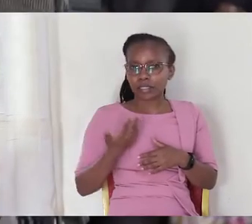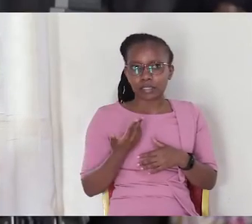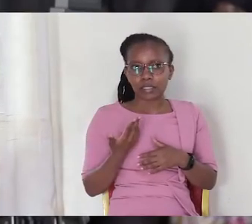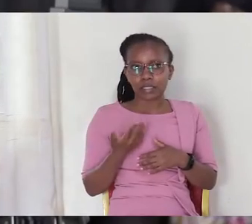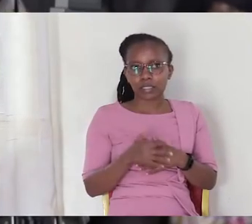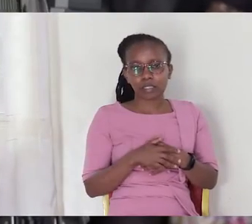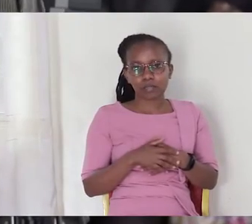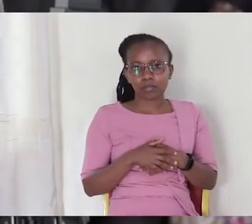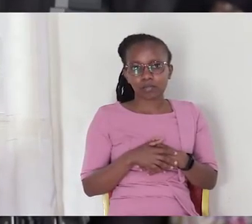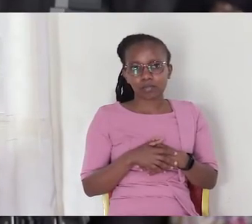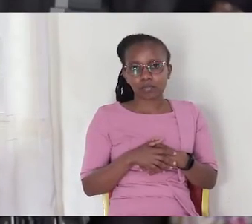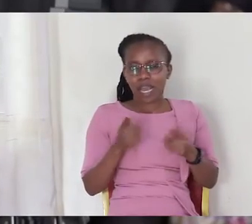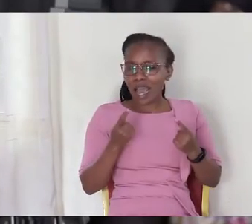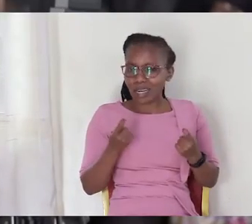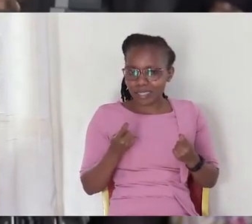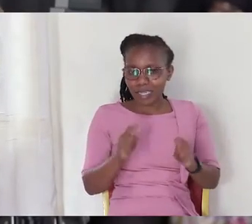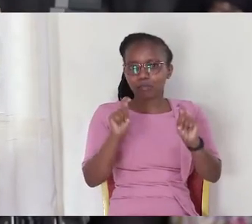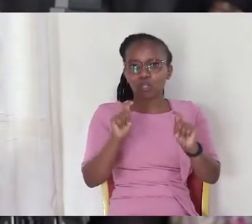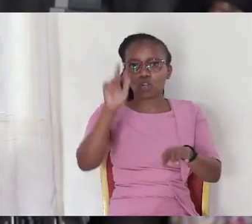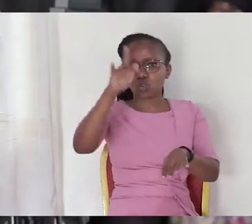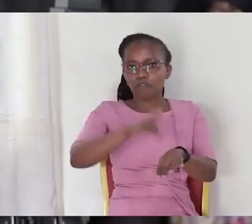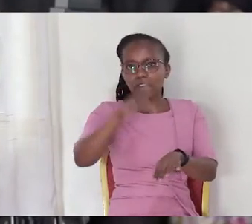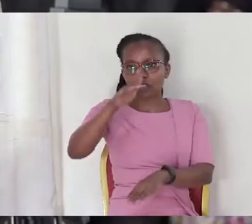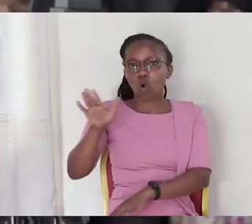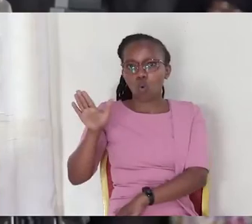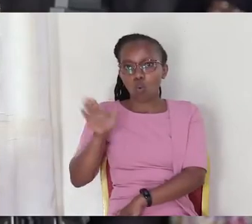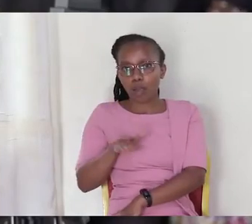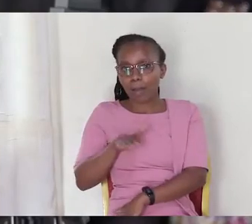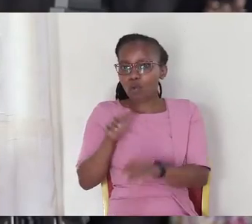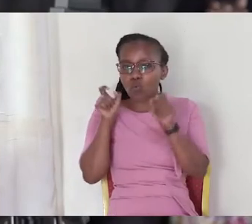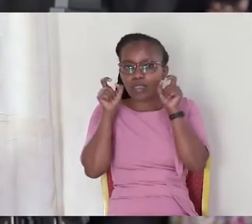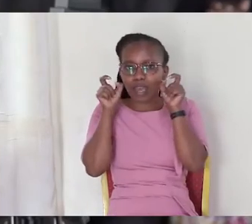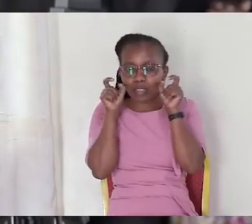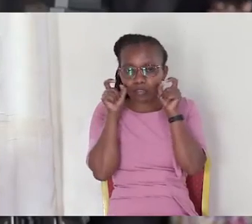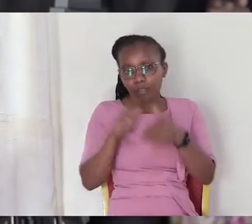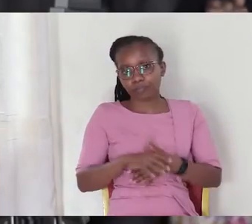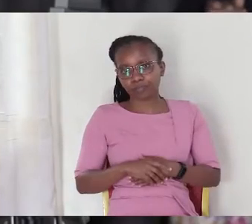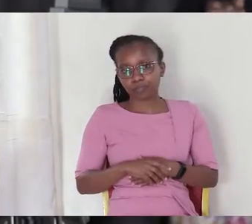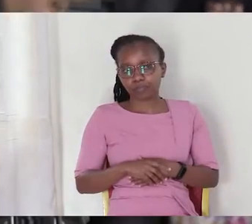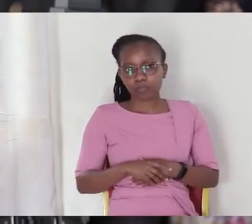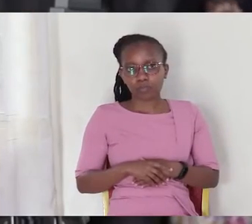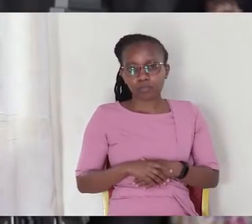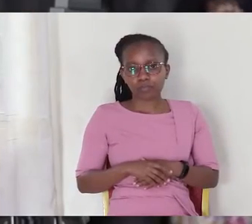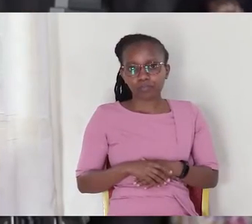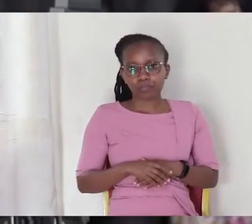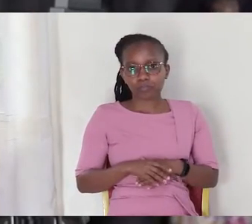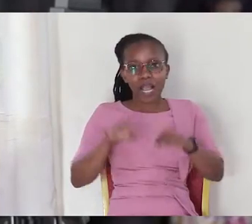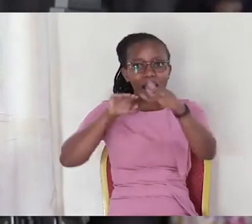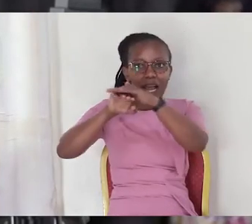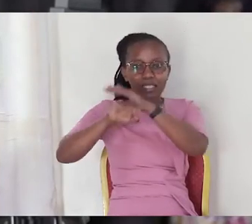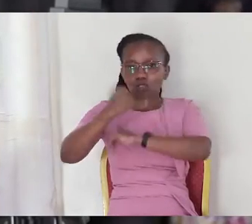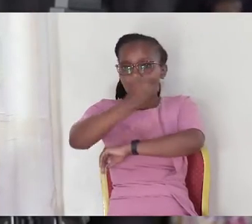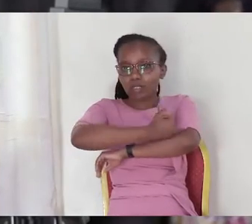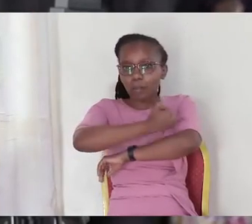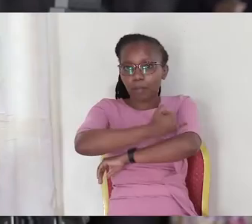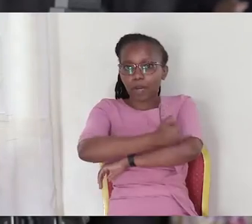actually a deliberate attempt to infect women with HIV. Yeah, so just access to those facilities